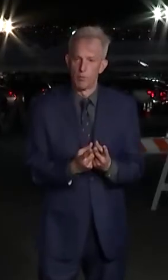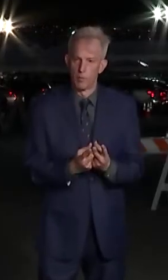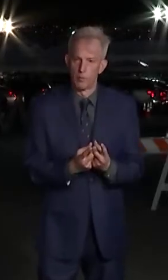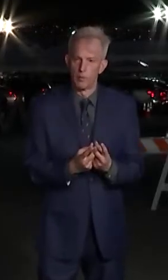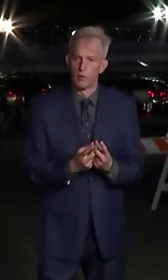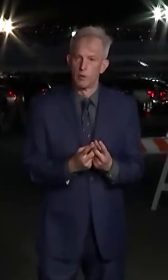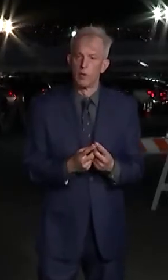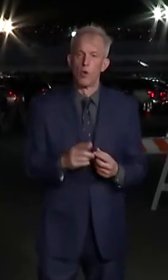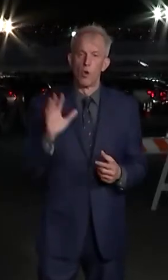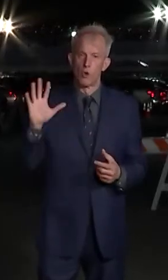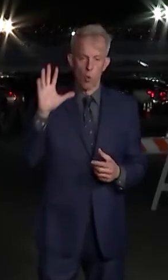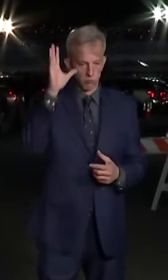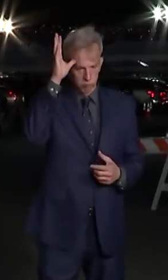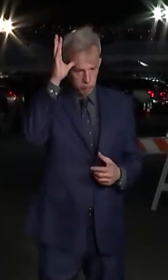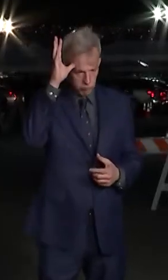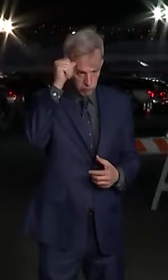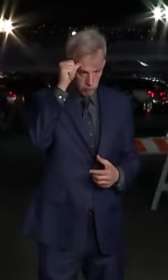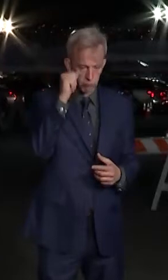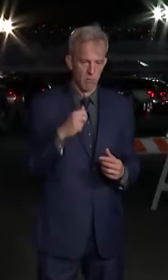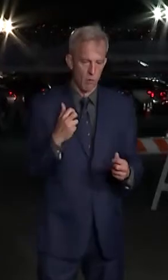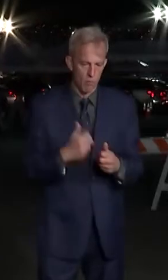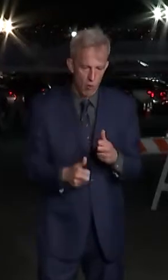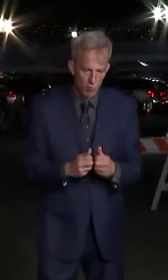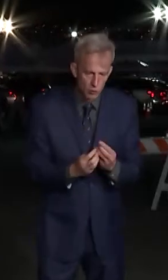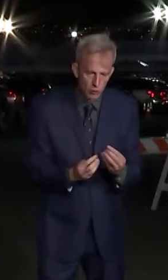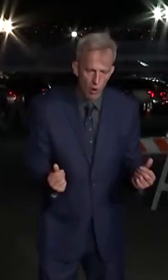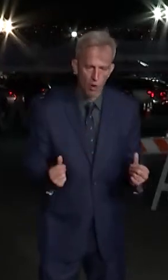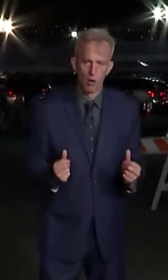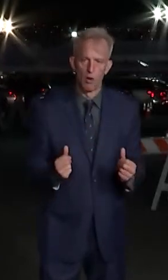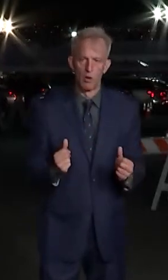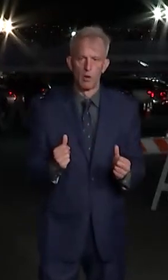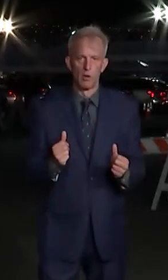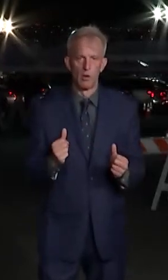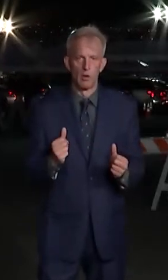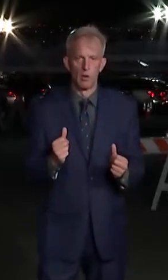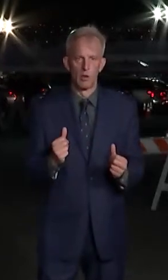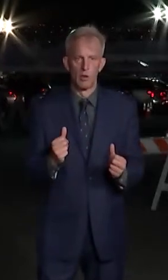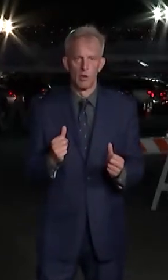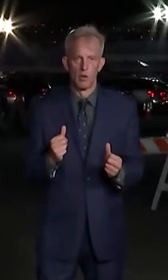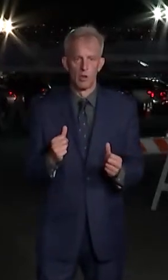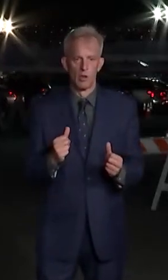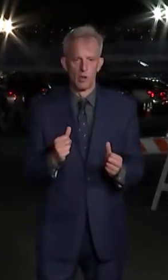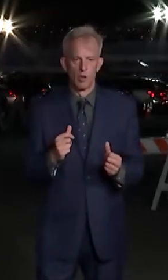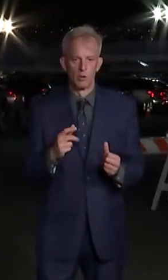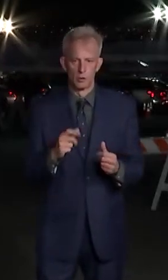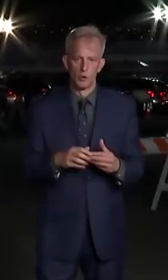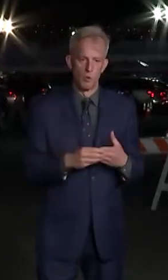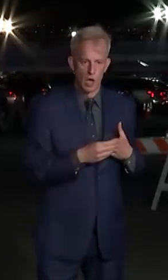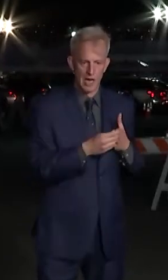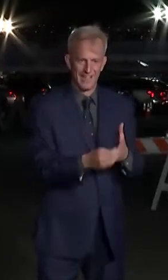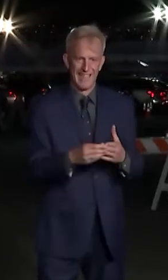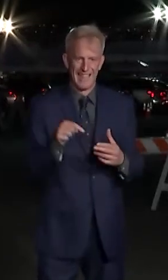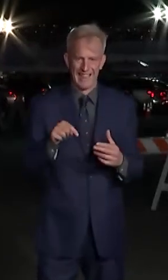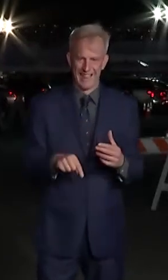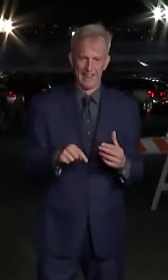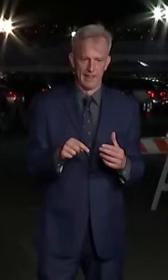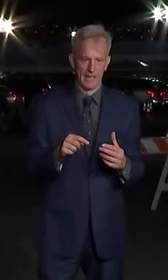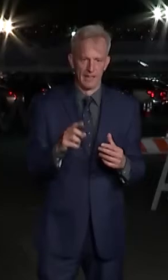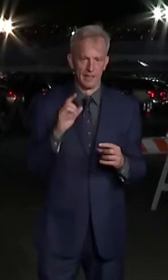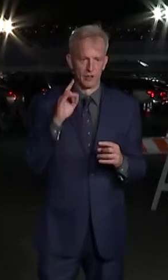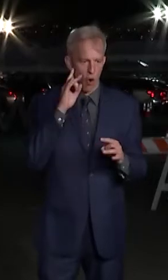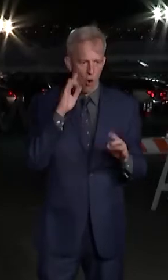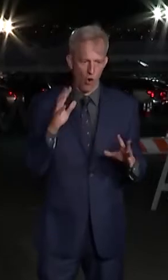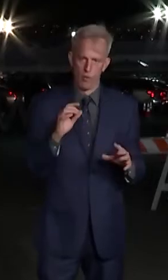Your doggedness to problem solve, to drive this logistical beast into fruition in less than a week has been